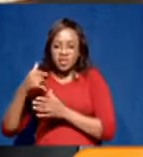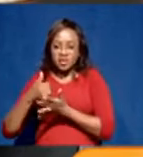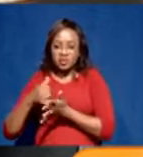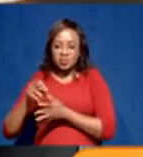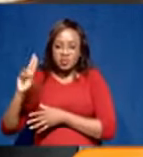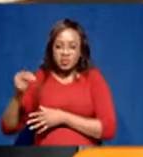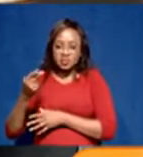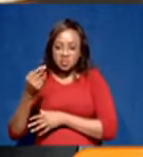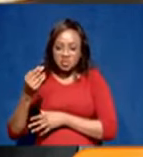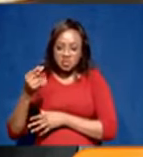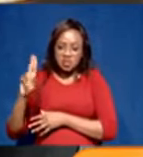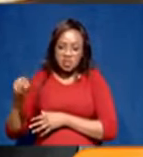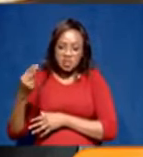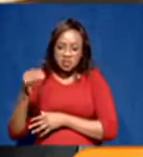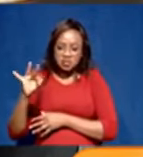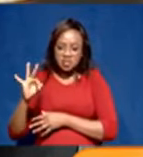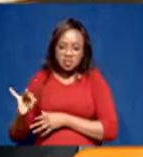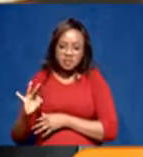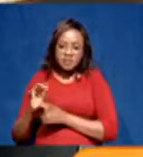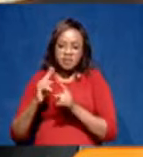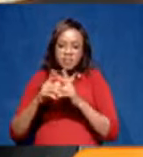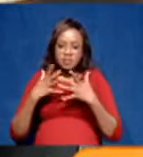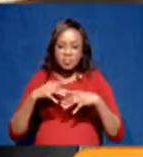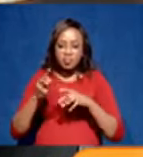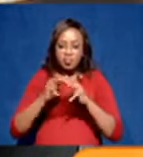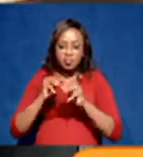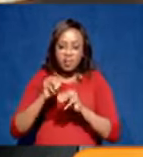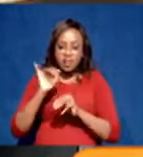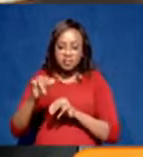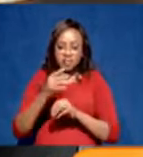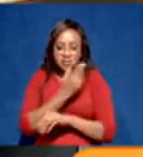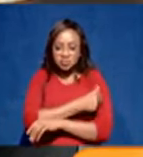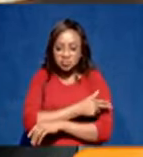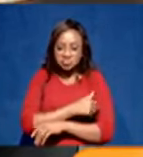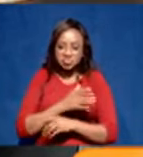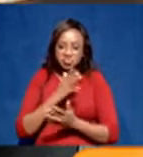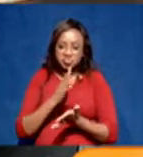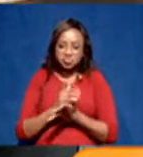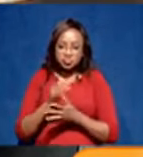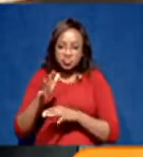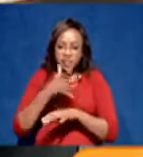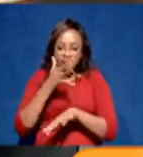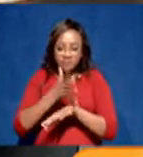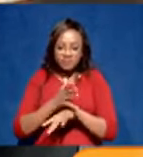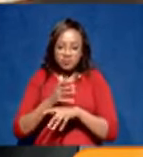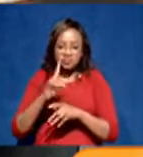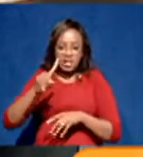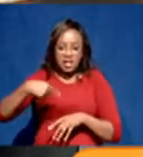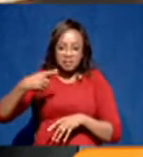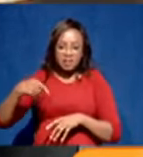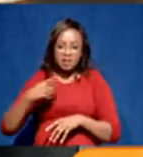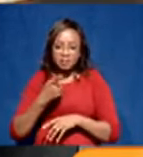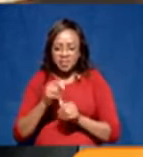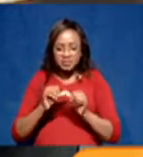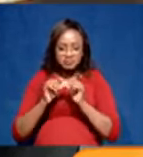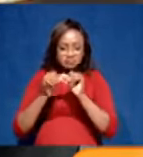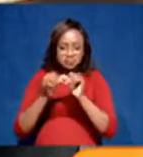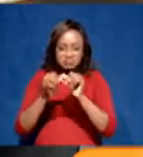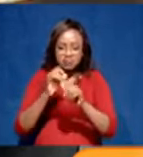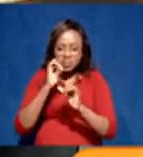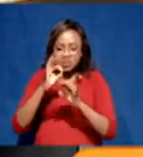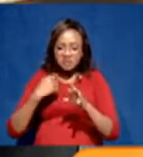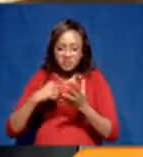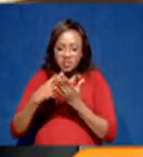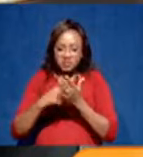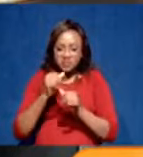authority. Mm-hmm. But the managers of these hospitals that are still laying these false claims or exaggerated claims, they remain, especially if you're talking about the